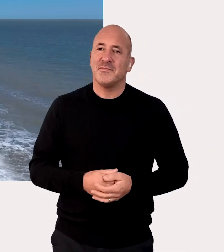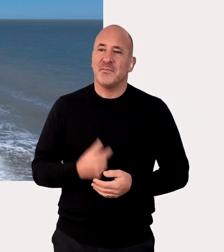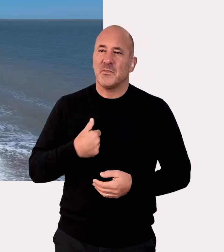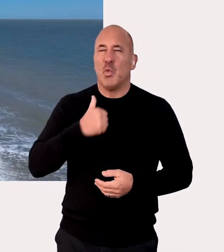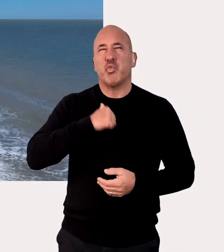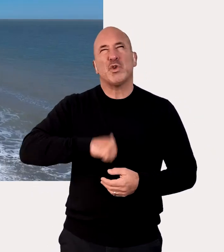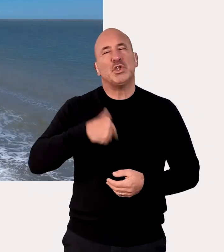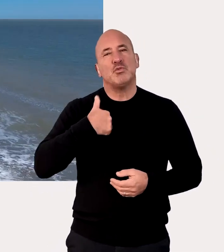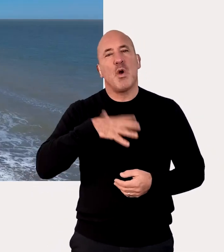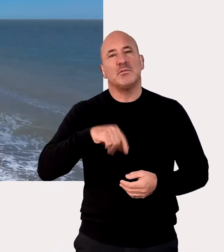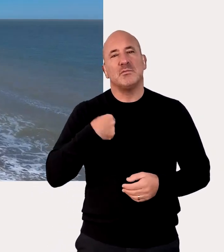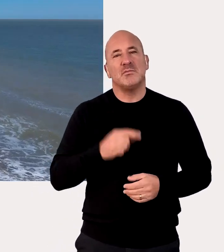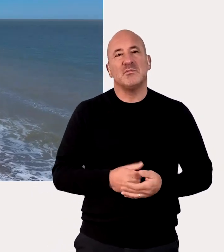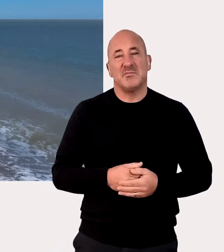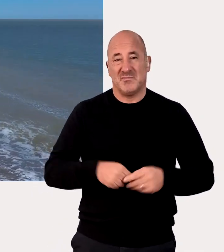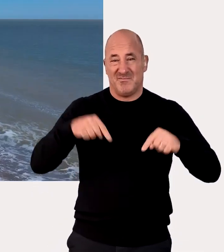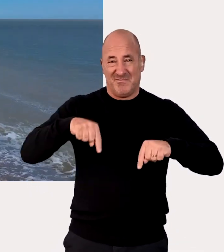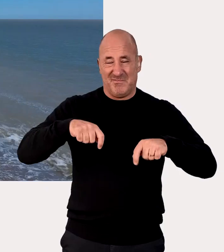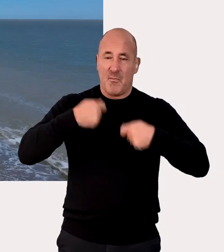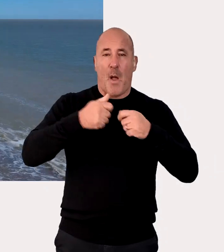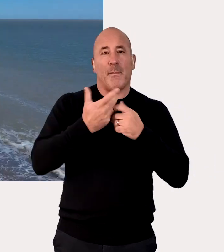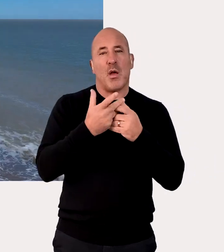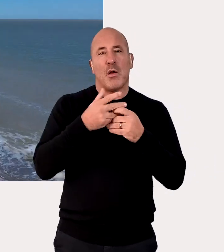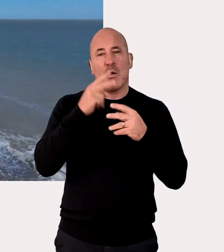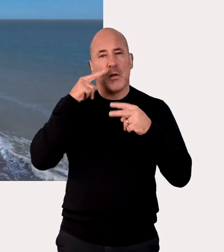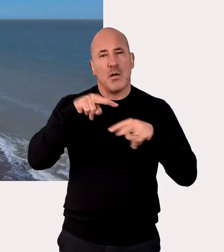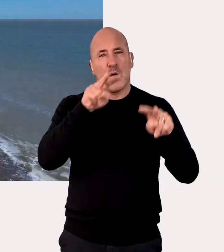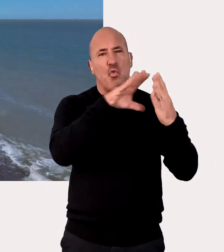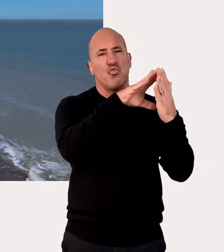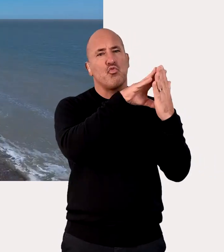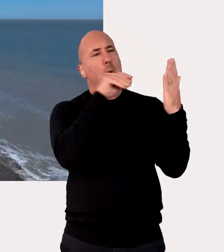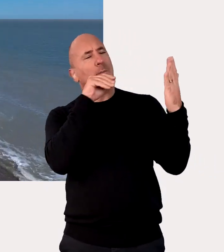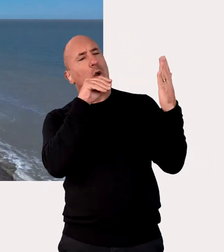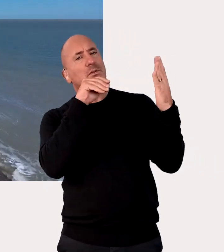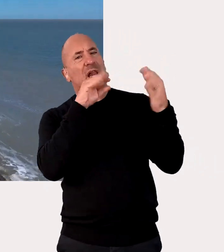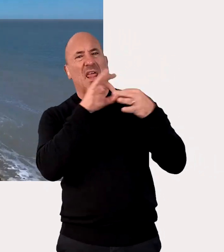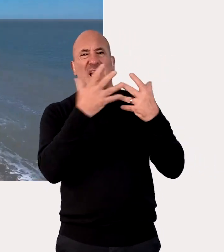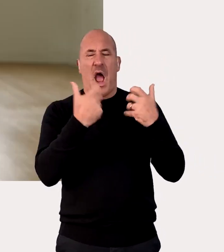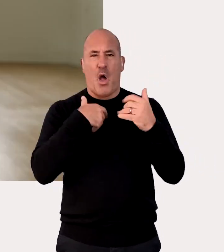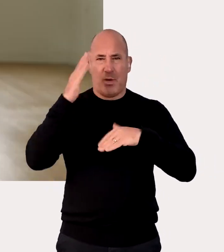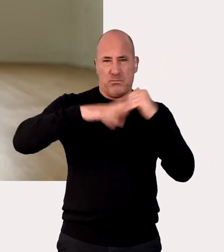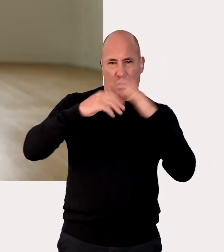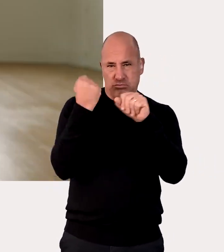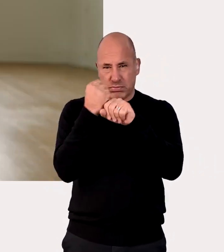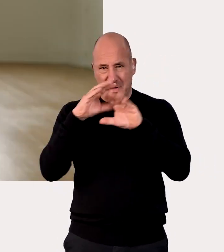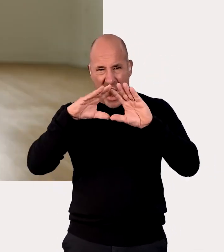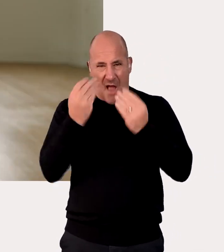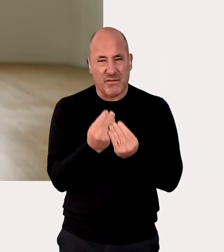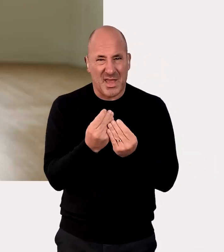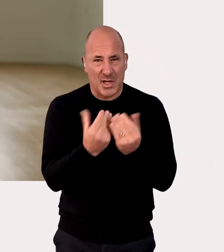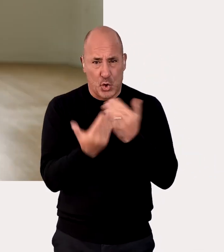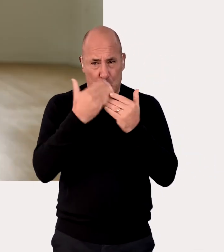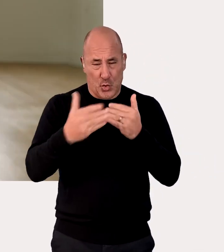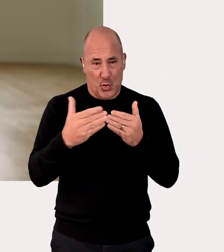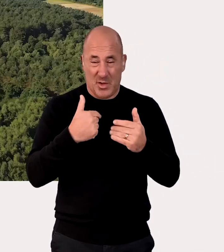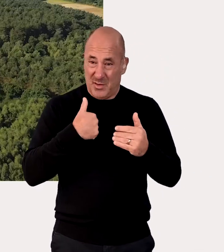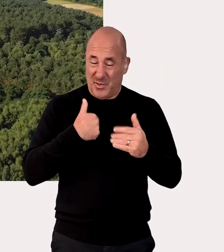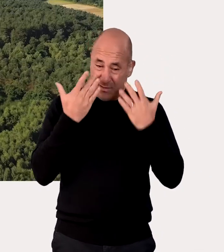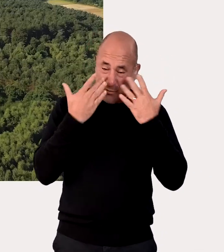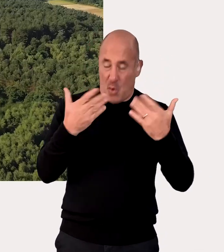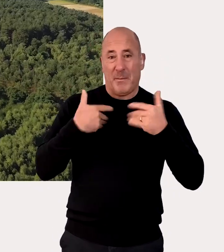Sizewell. What would I wish for? If Sizewell could become a role model for how we do infrastructure better in this new